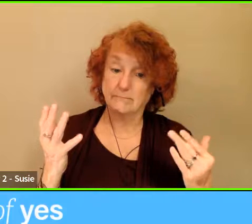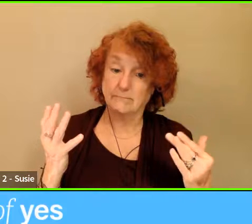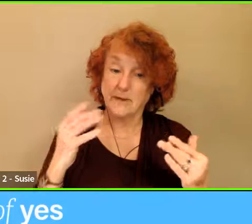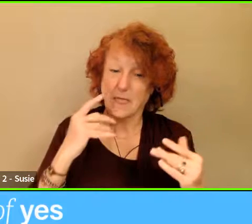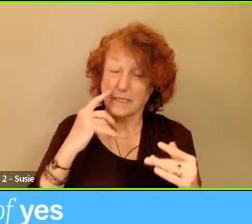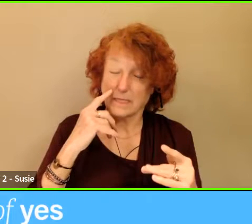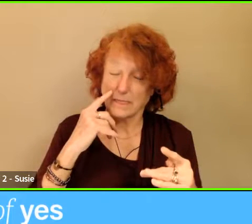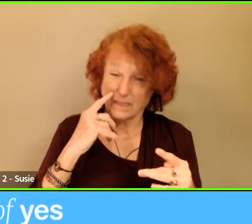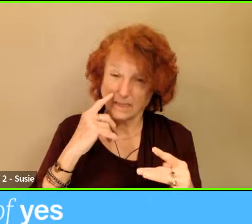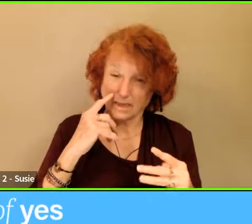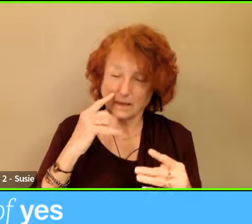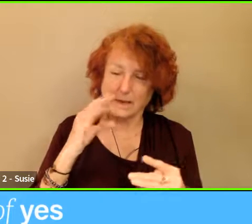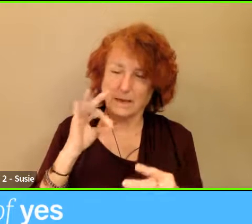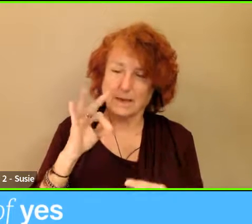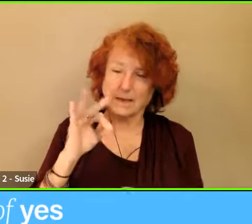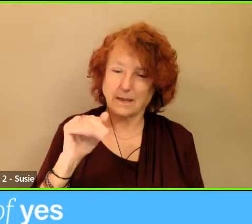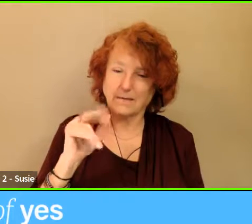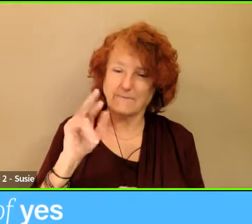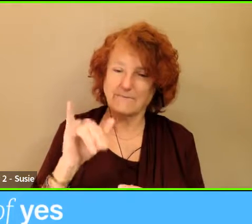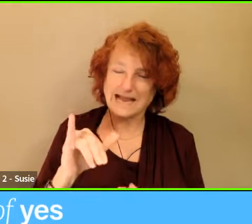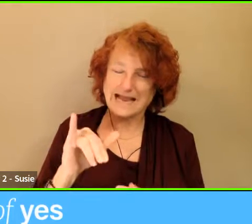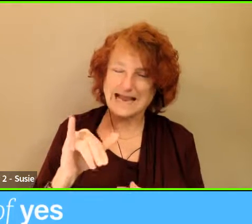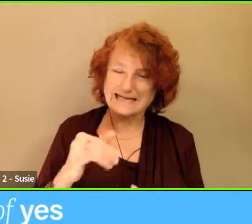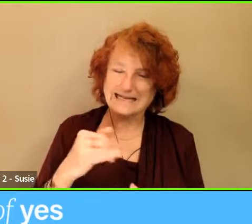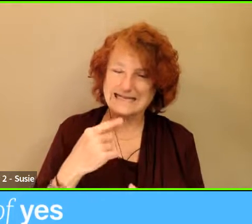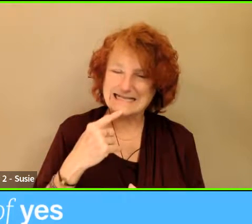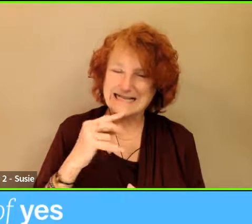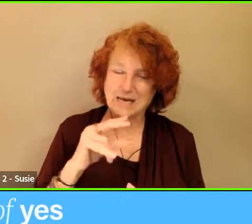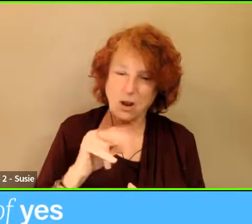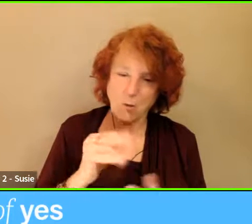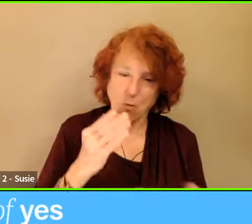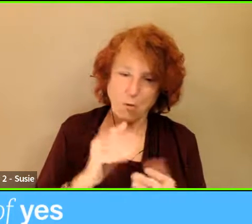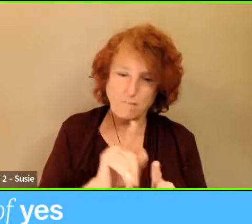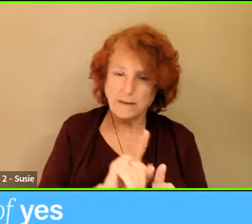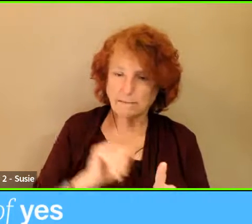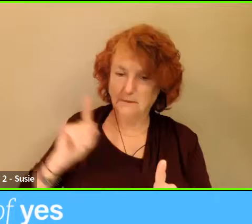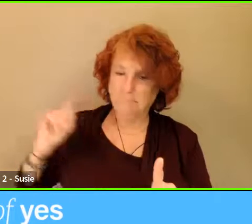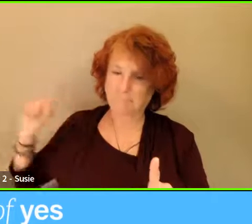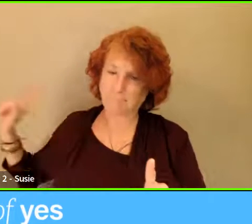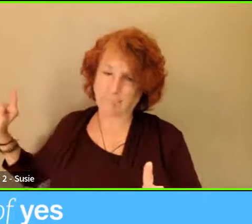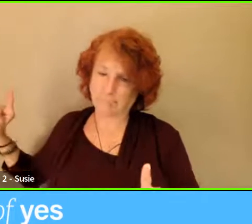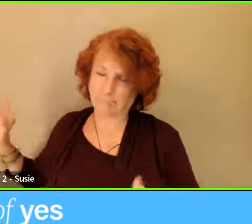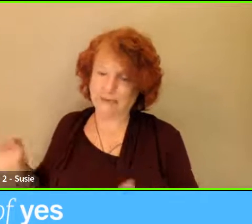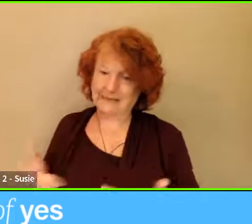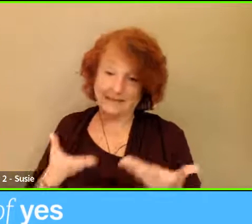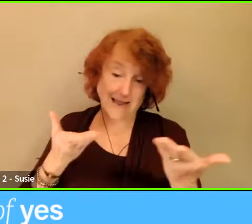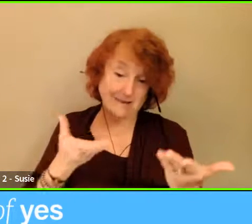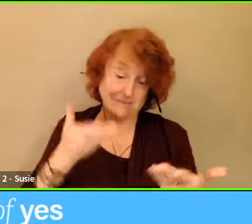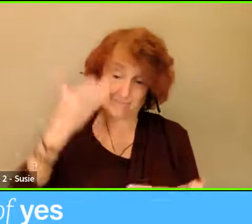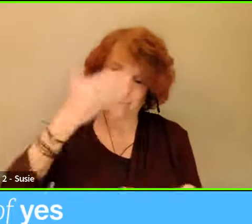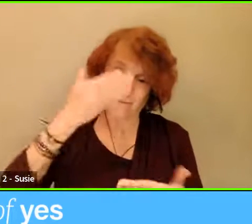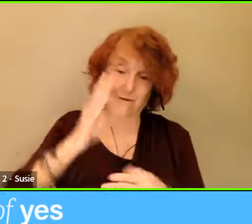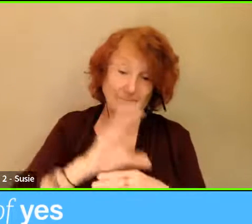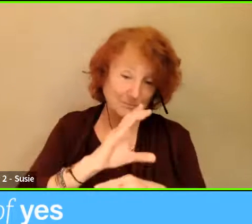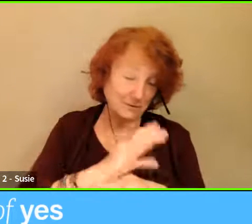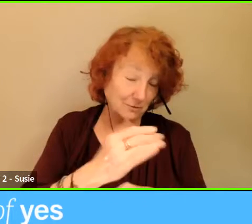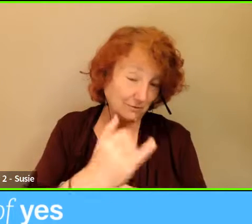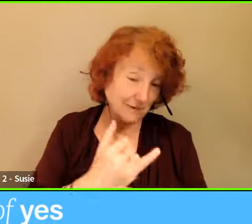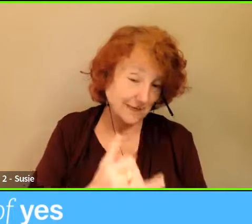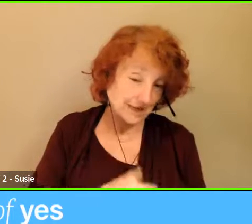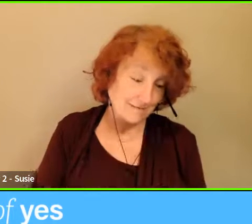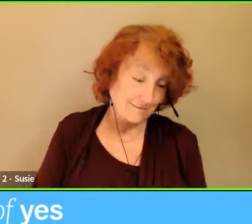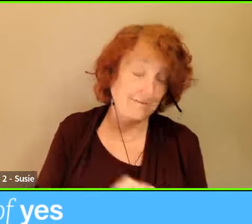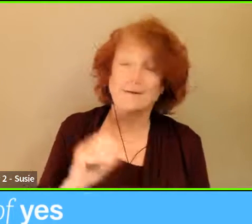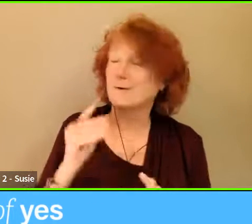think Fanny may have declined or may have stepped away. Okay. Thank you for that. Let's come